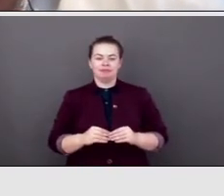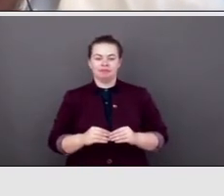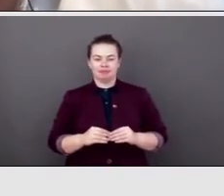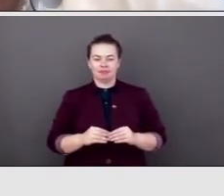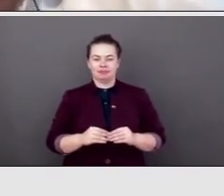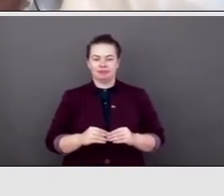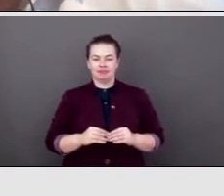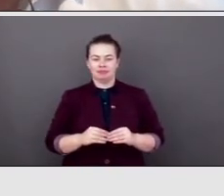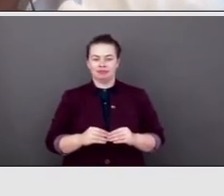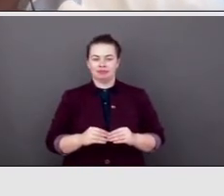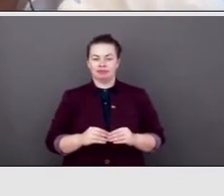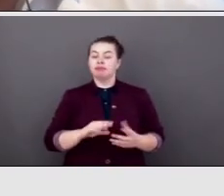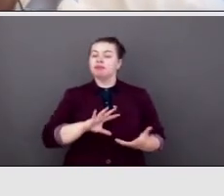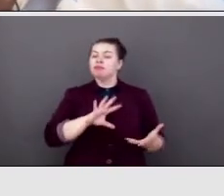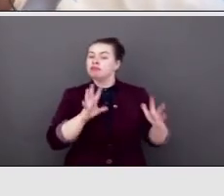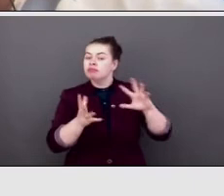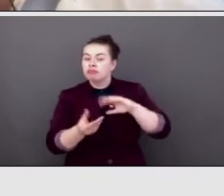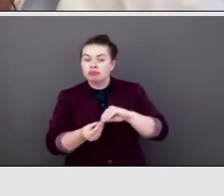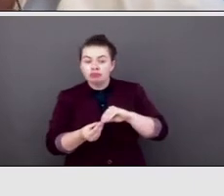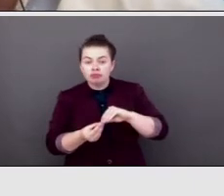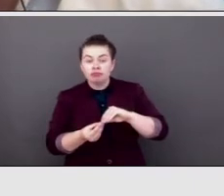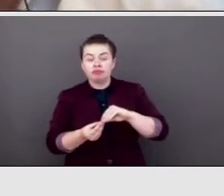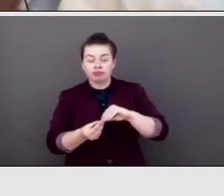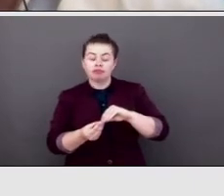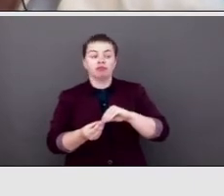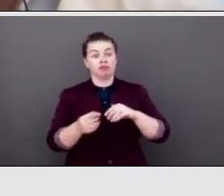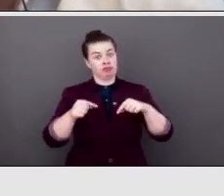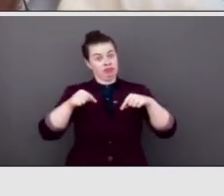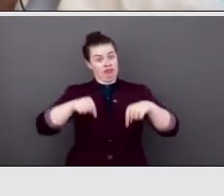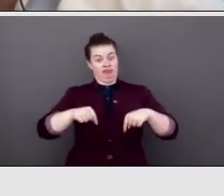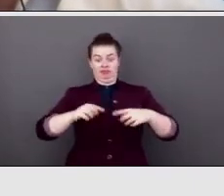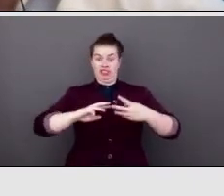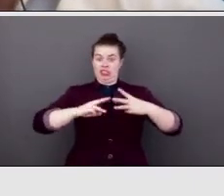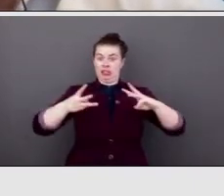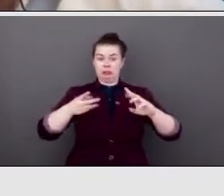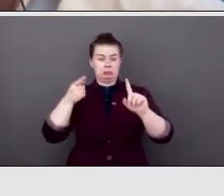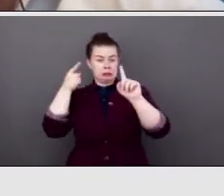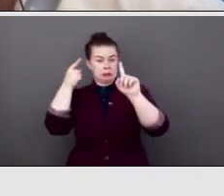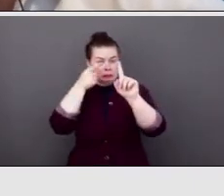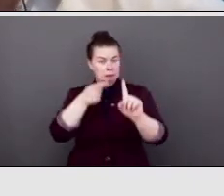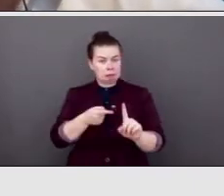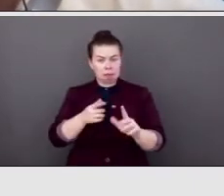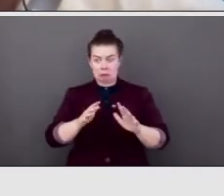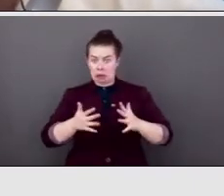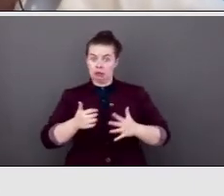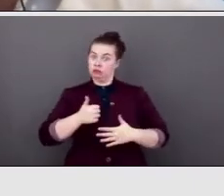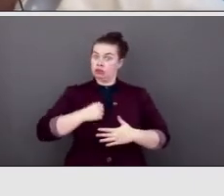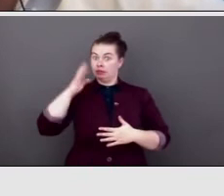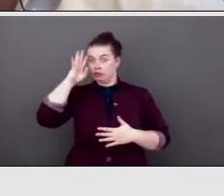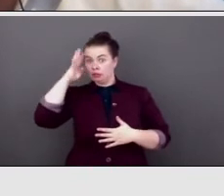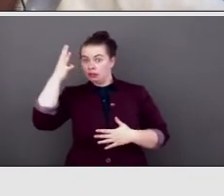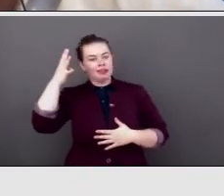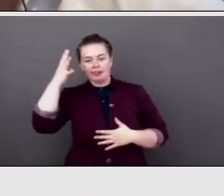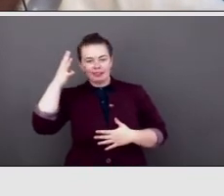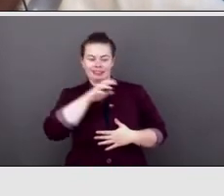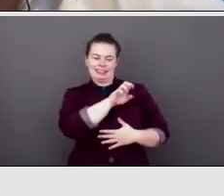As a conclusion, concerning this domain, the Shapes platform objectives are highly built on the